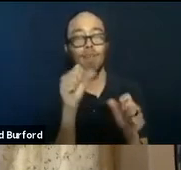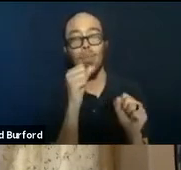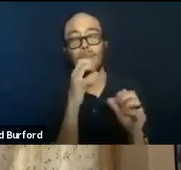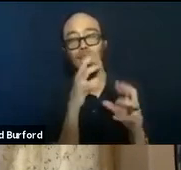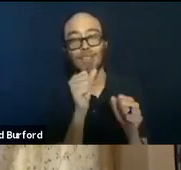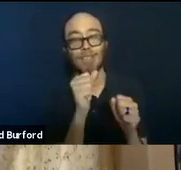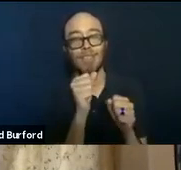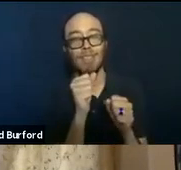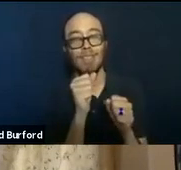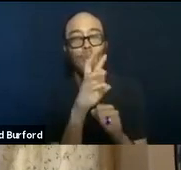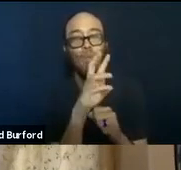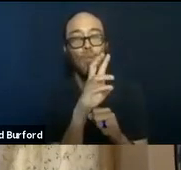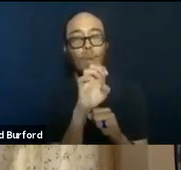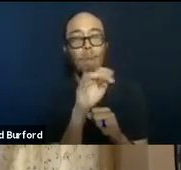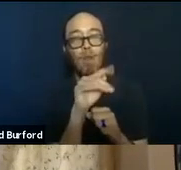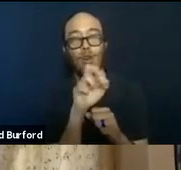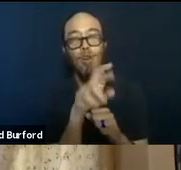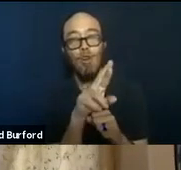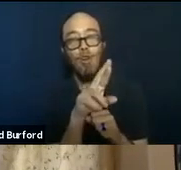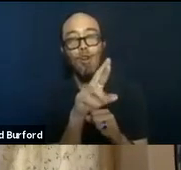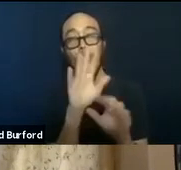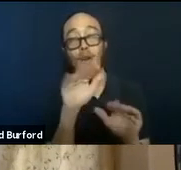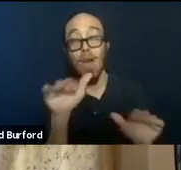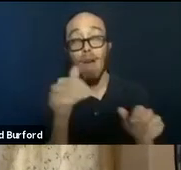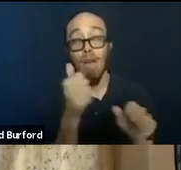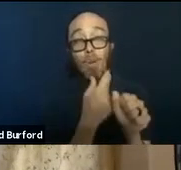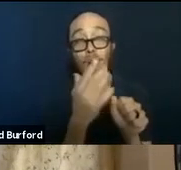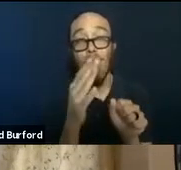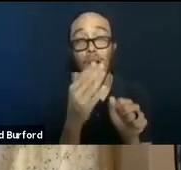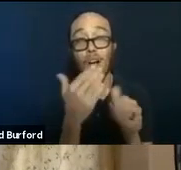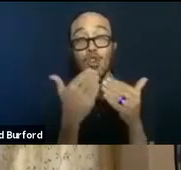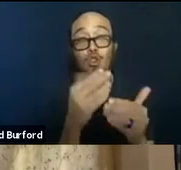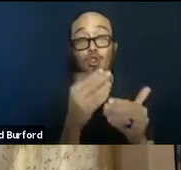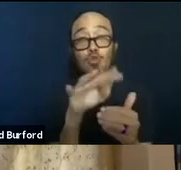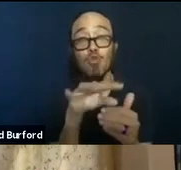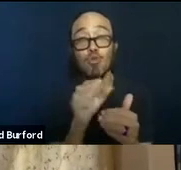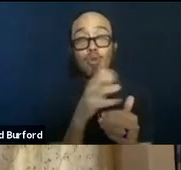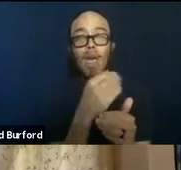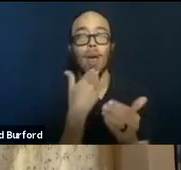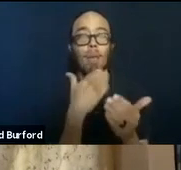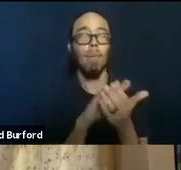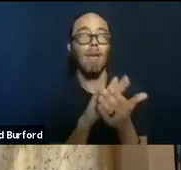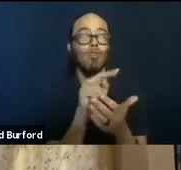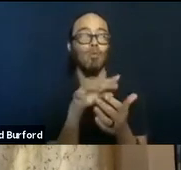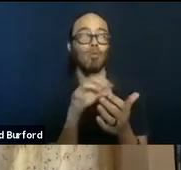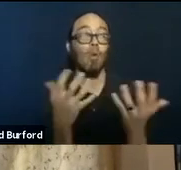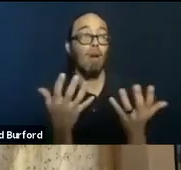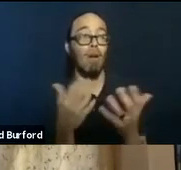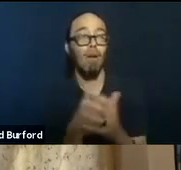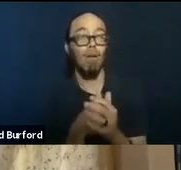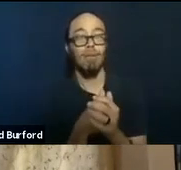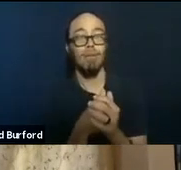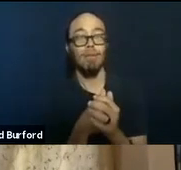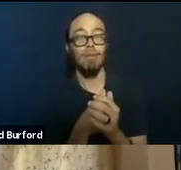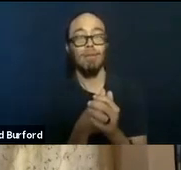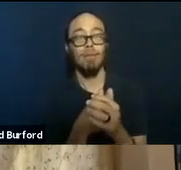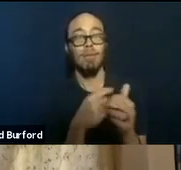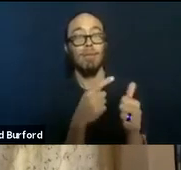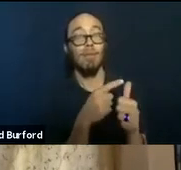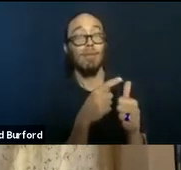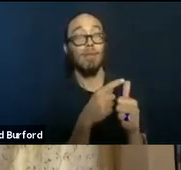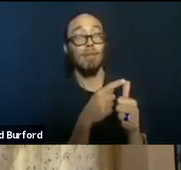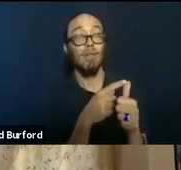thing. So guys, I have good news and bad news. The good news is that we